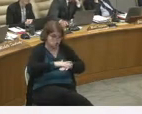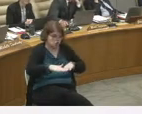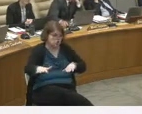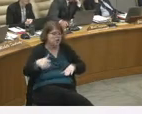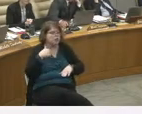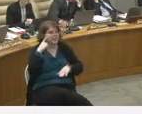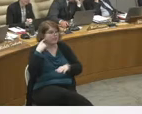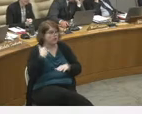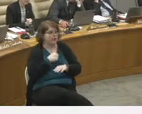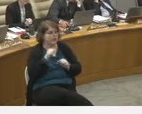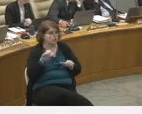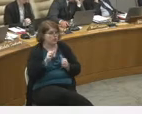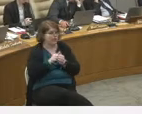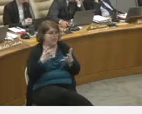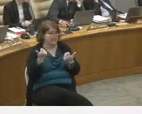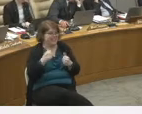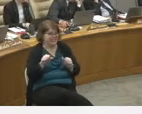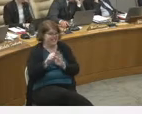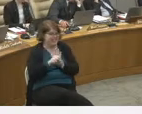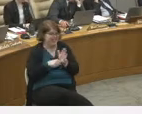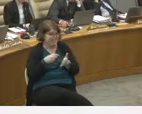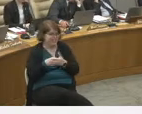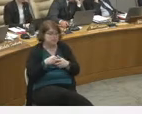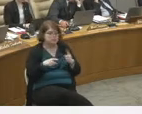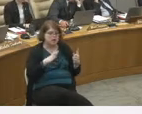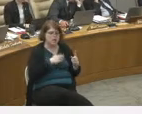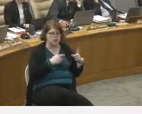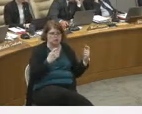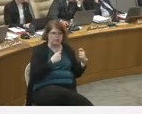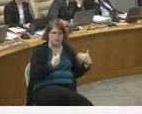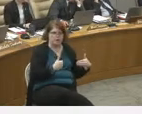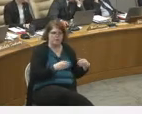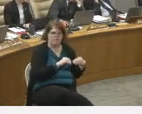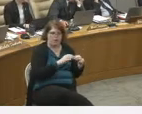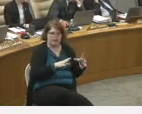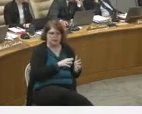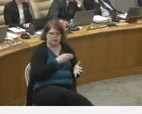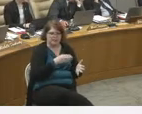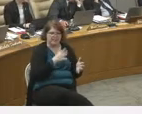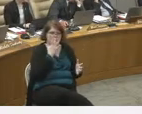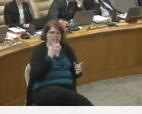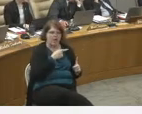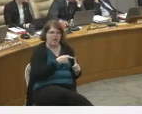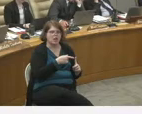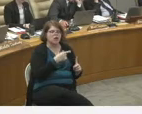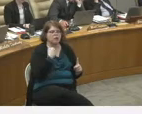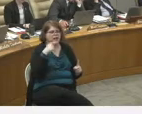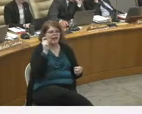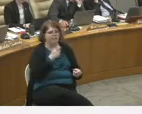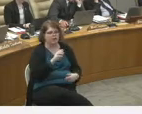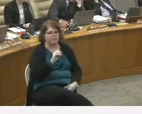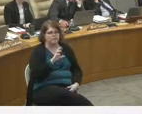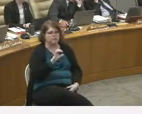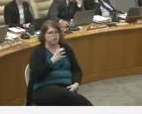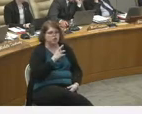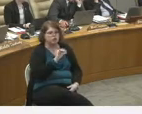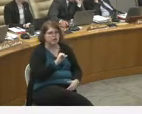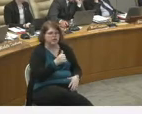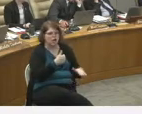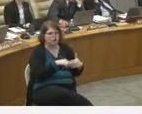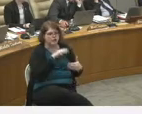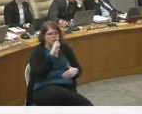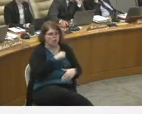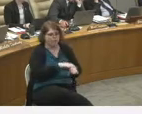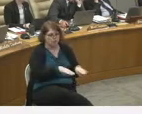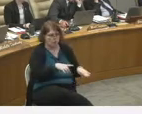without any state funds but our gym is going to be more expensive because it requires Mercury mitigation there's Mercury under that old floor